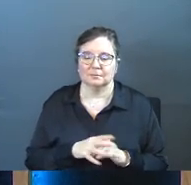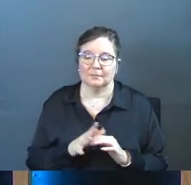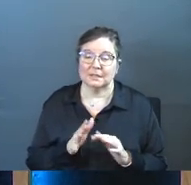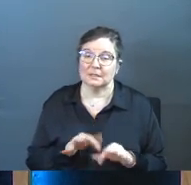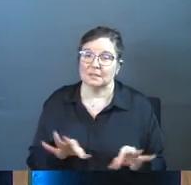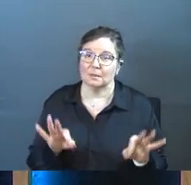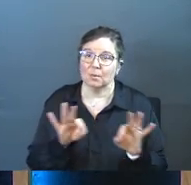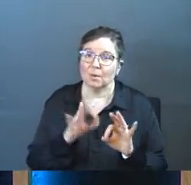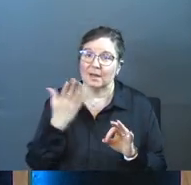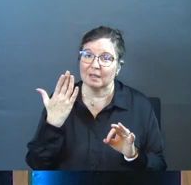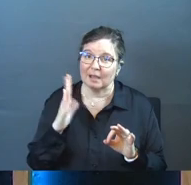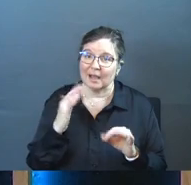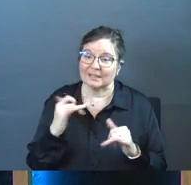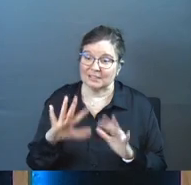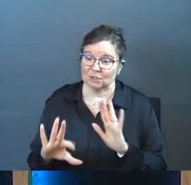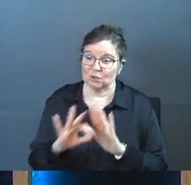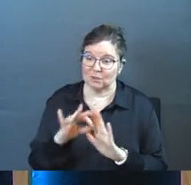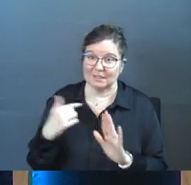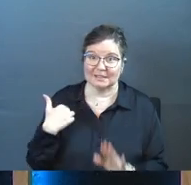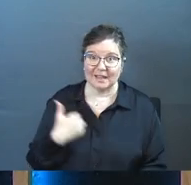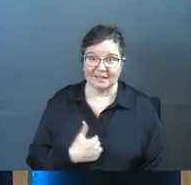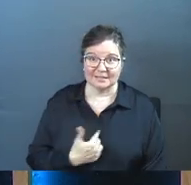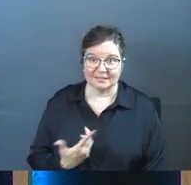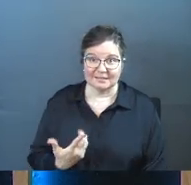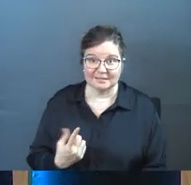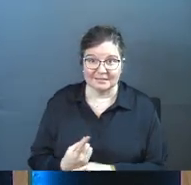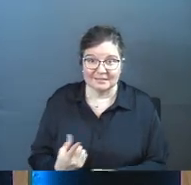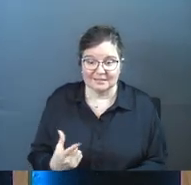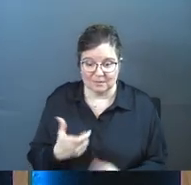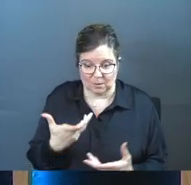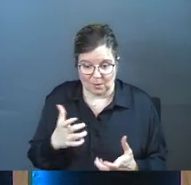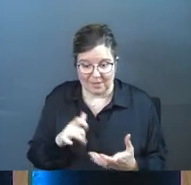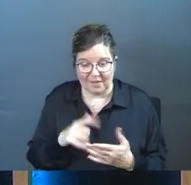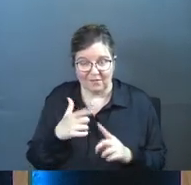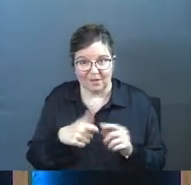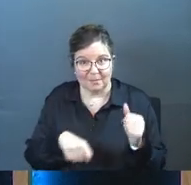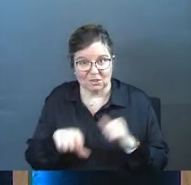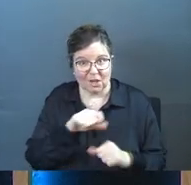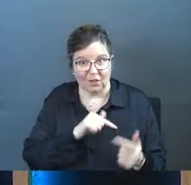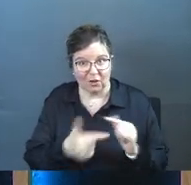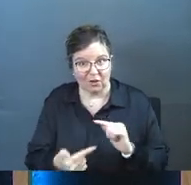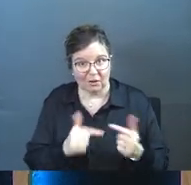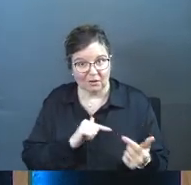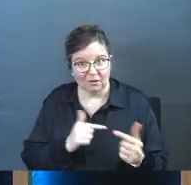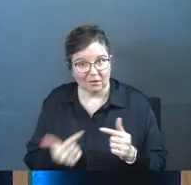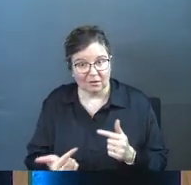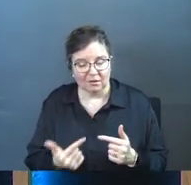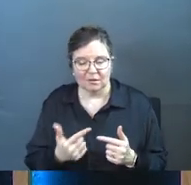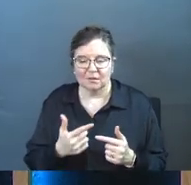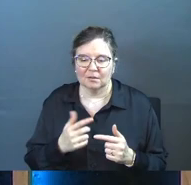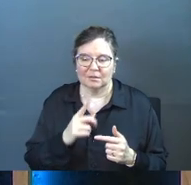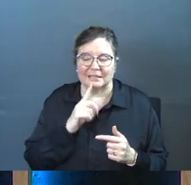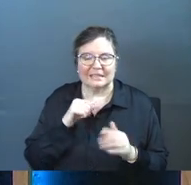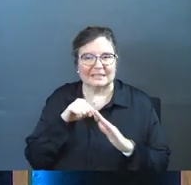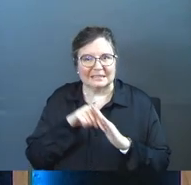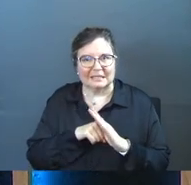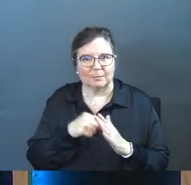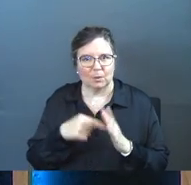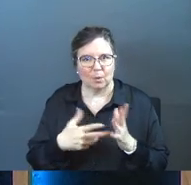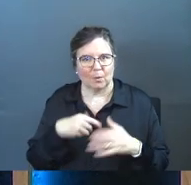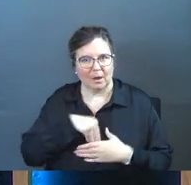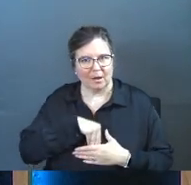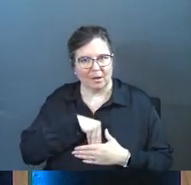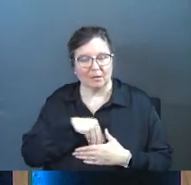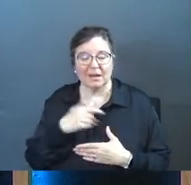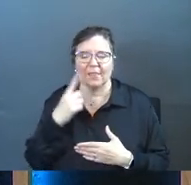It's important. God still chooses us, doesn't he? Don't we want that from each other? It's deeply what we